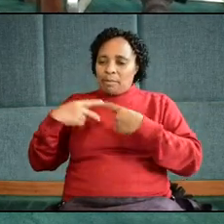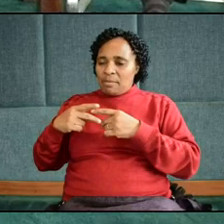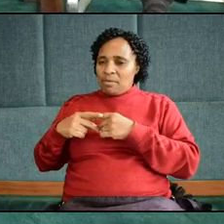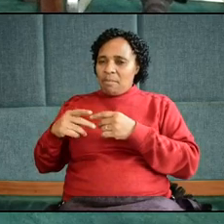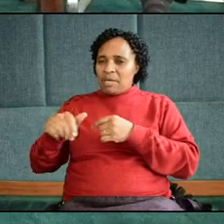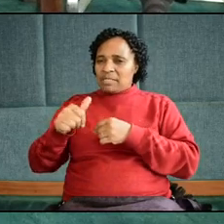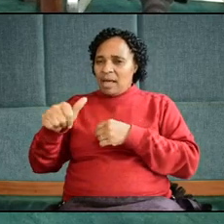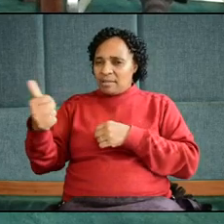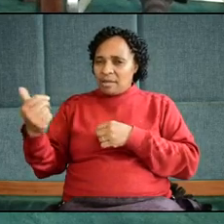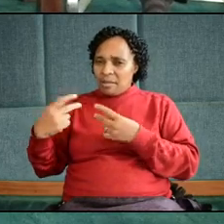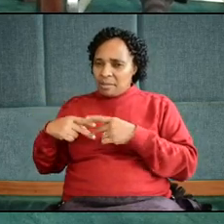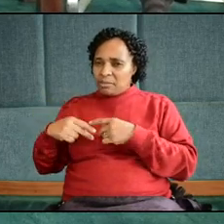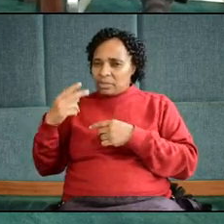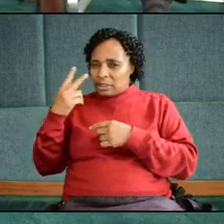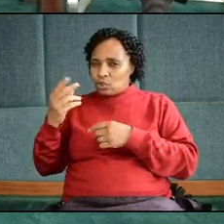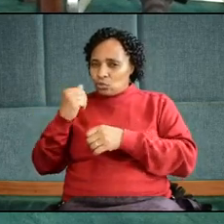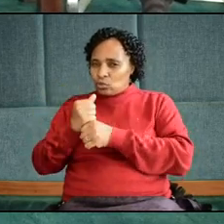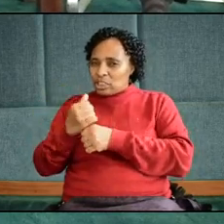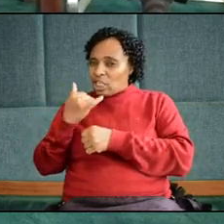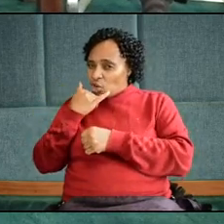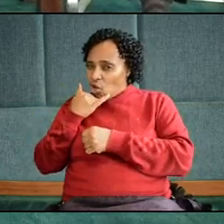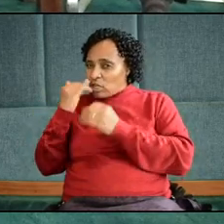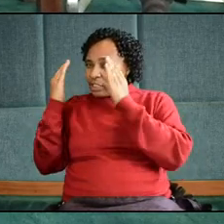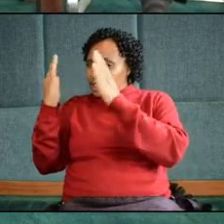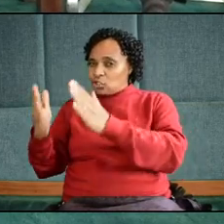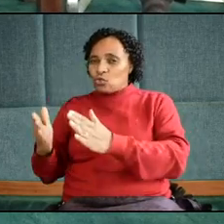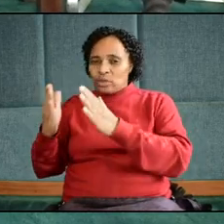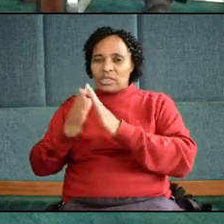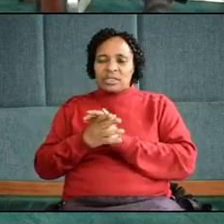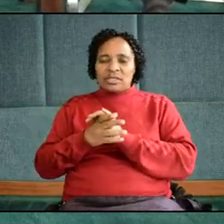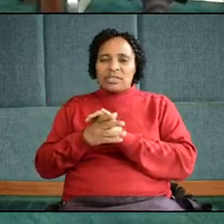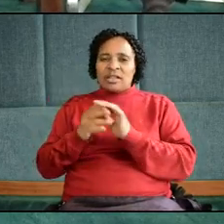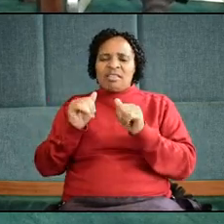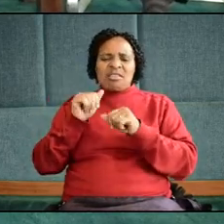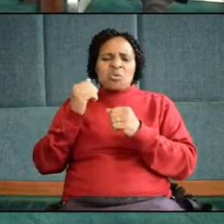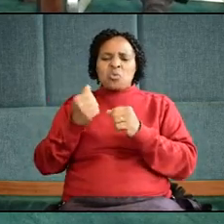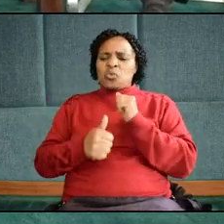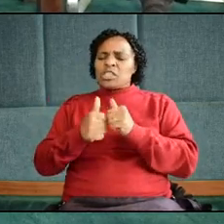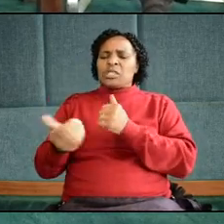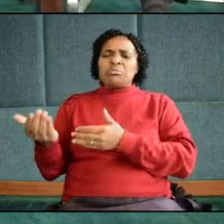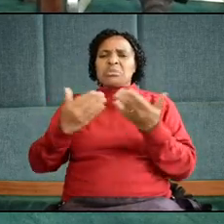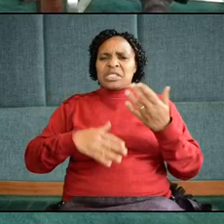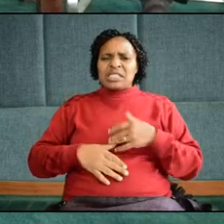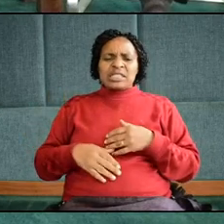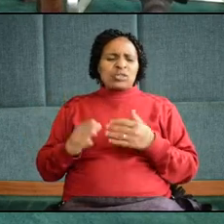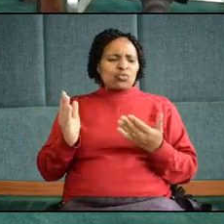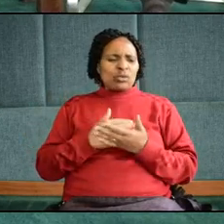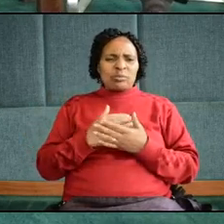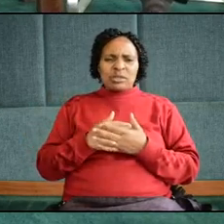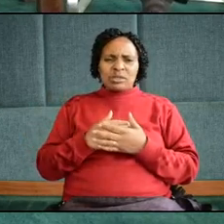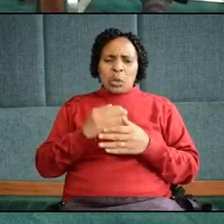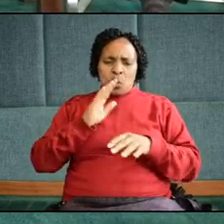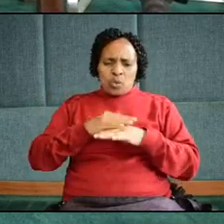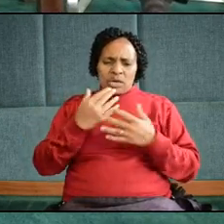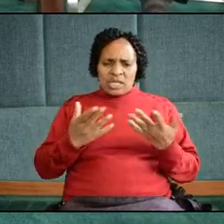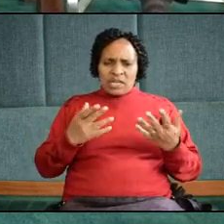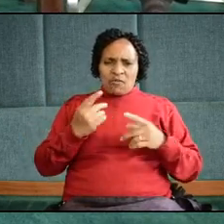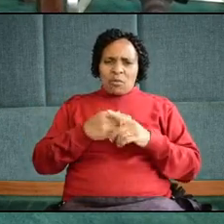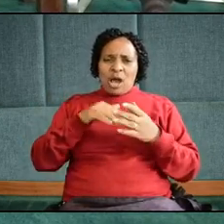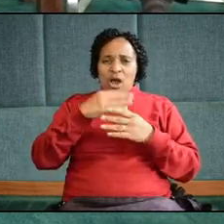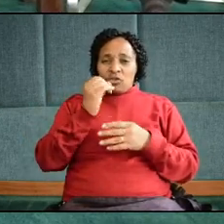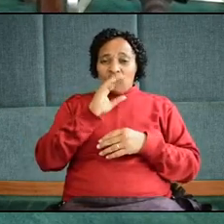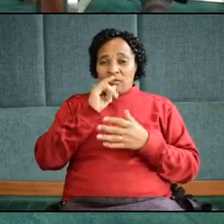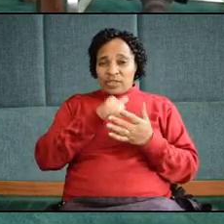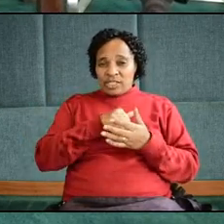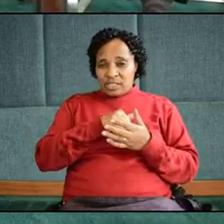other people, you see, are doing it for their own intentions. Mm-hmm. And that really removes the good from out of it, true, which is a